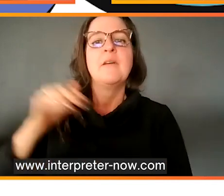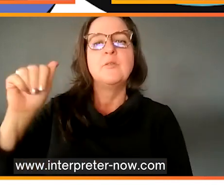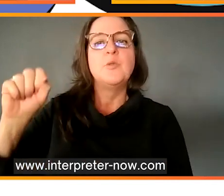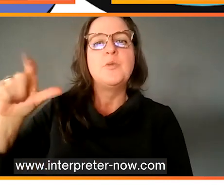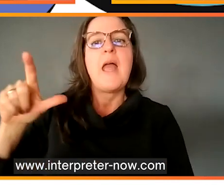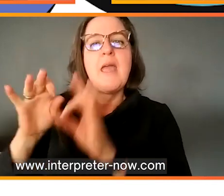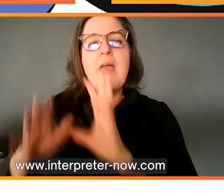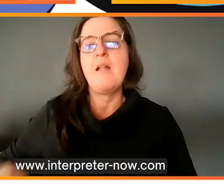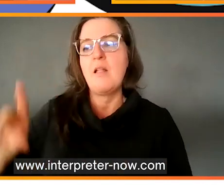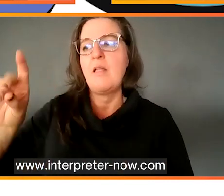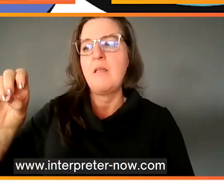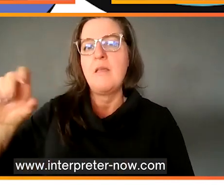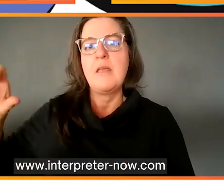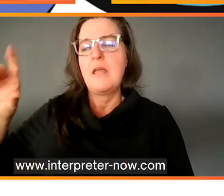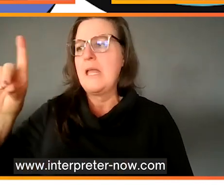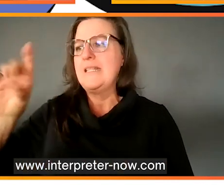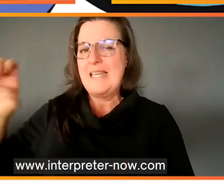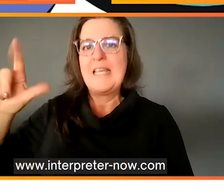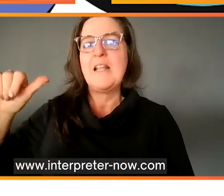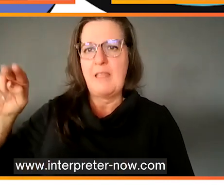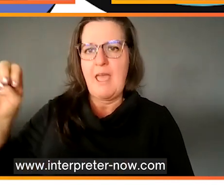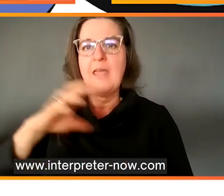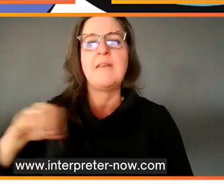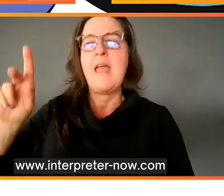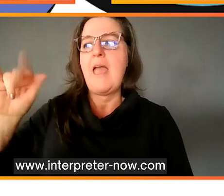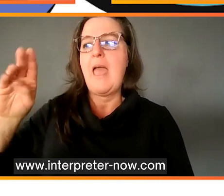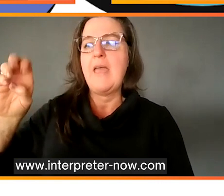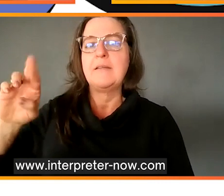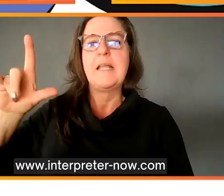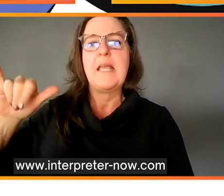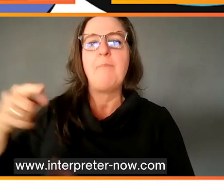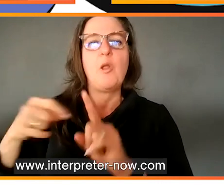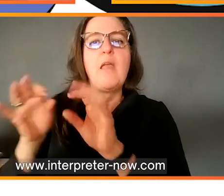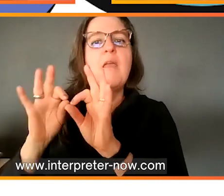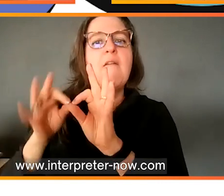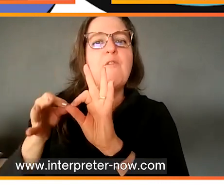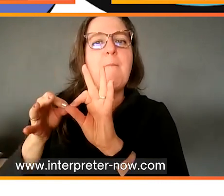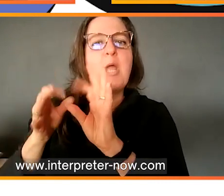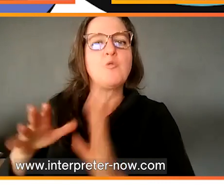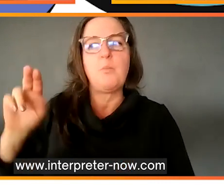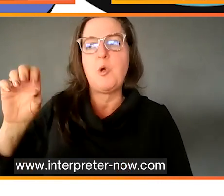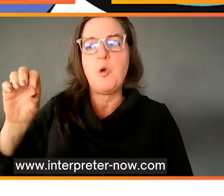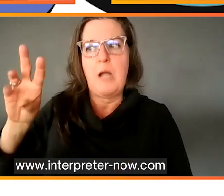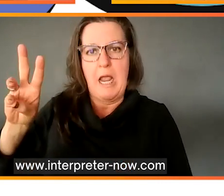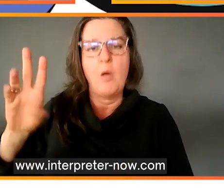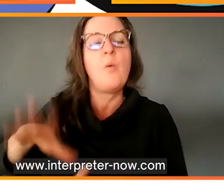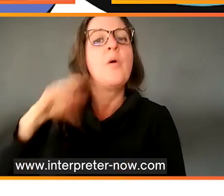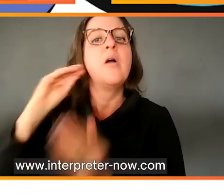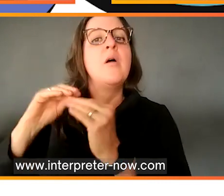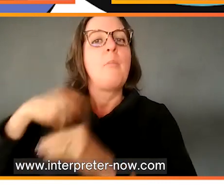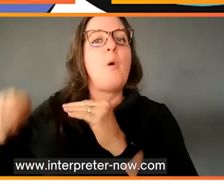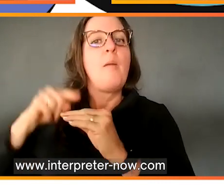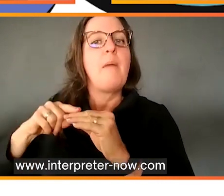are Delane and Kimberly from Interpreter Now, and you can learn more about them at